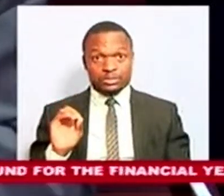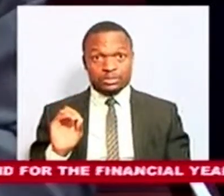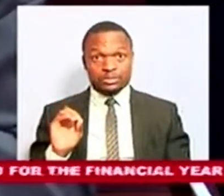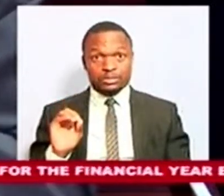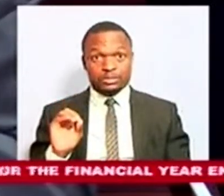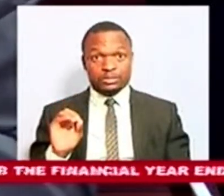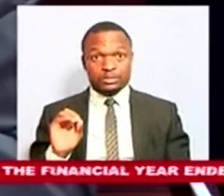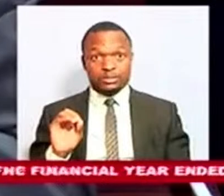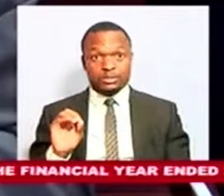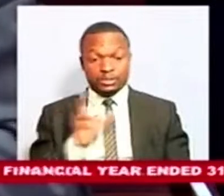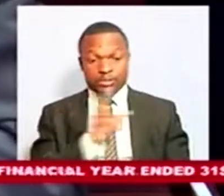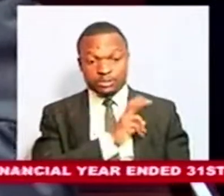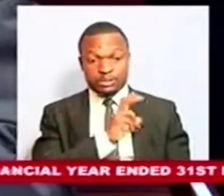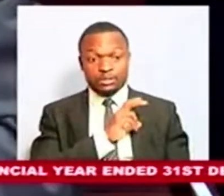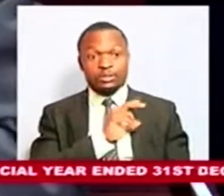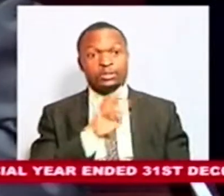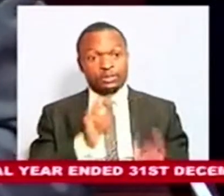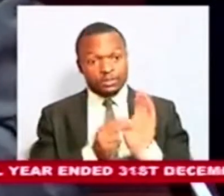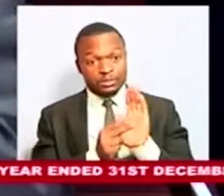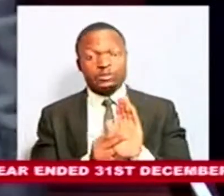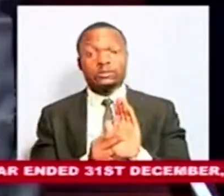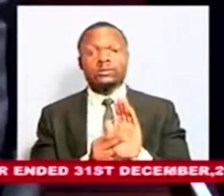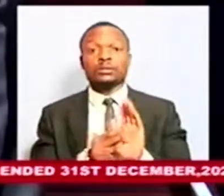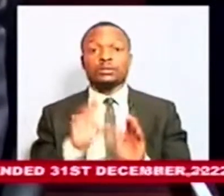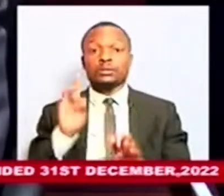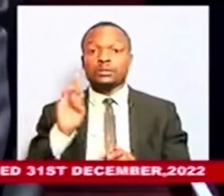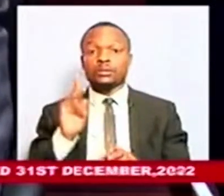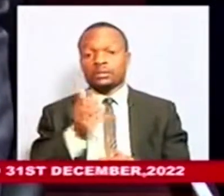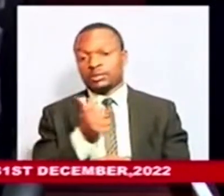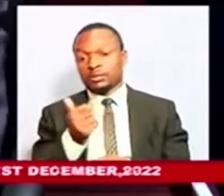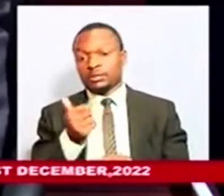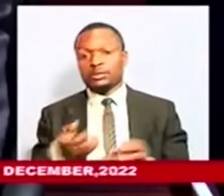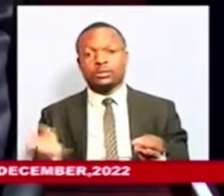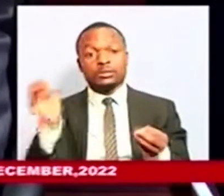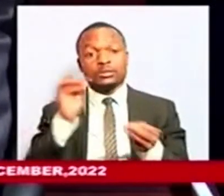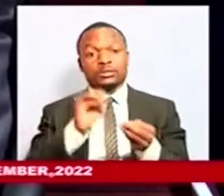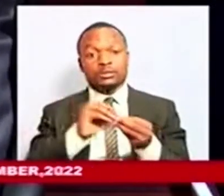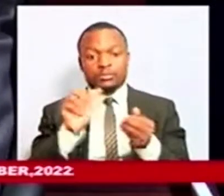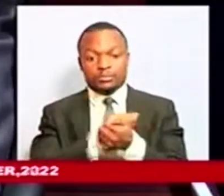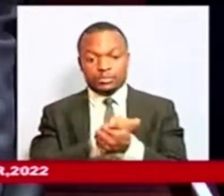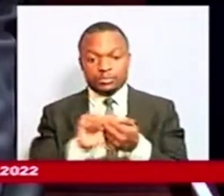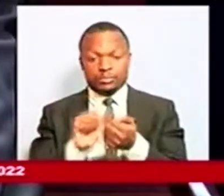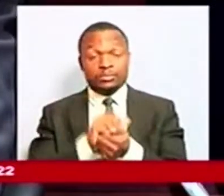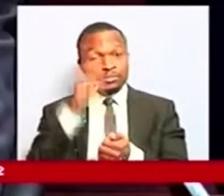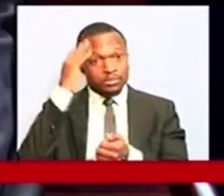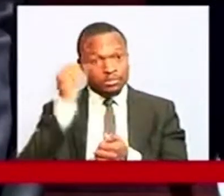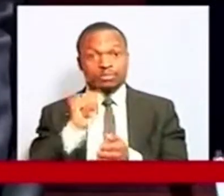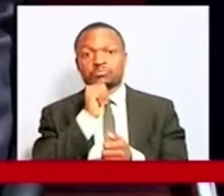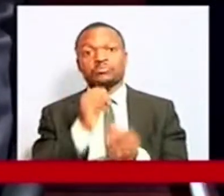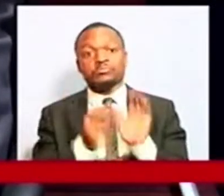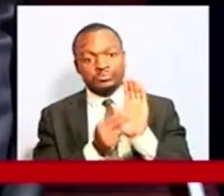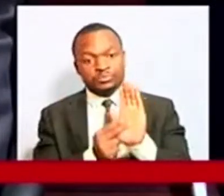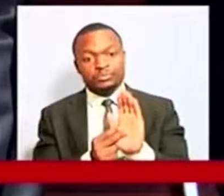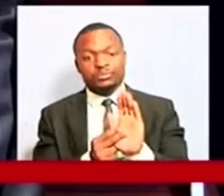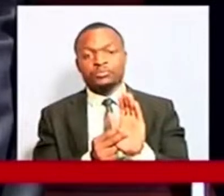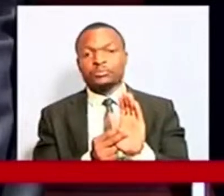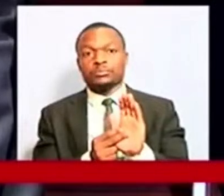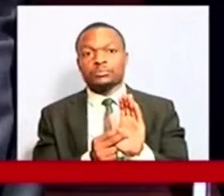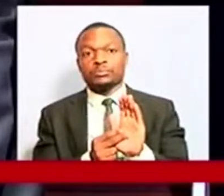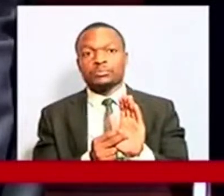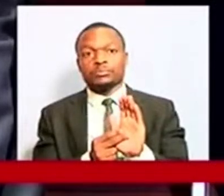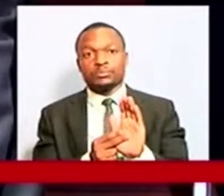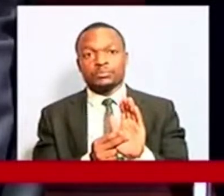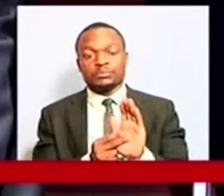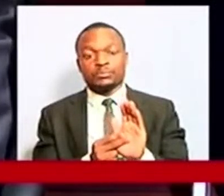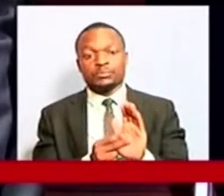be on the 17th, then Kabwatira, it was just added as a disaster. That's why it's not happening. It was just overlooked over that